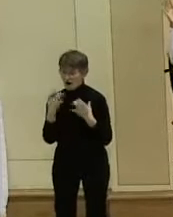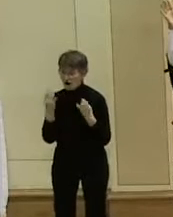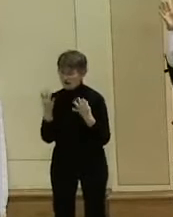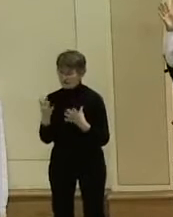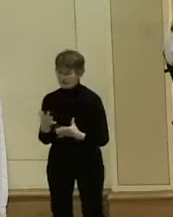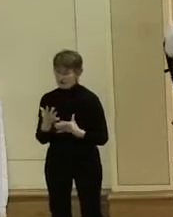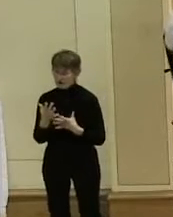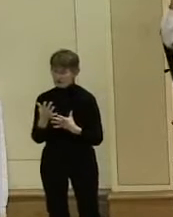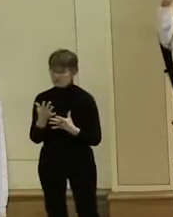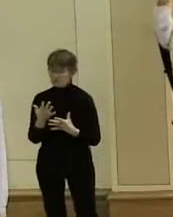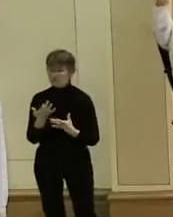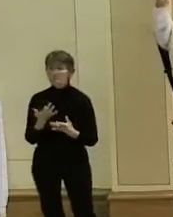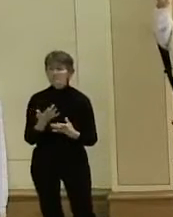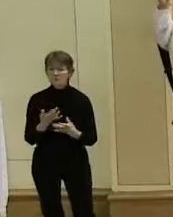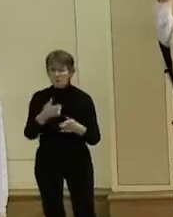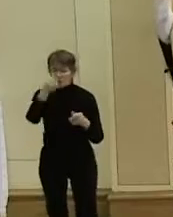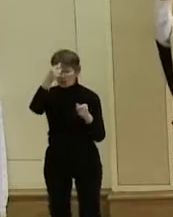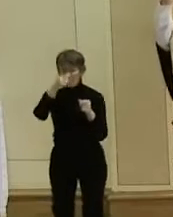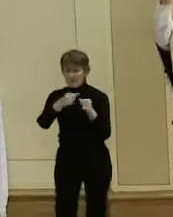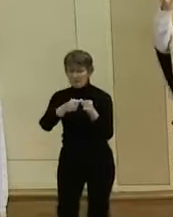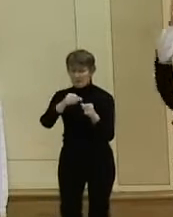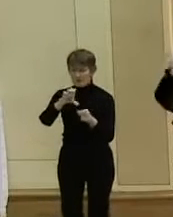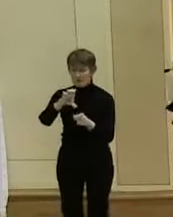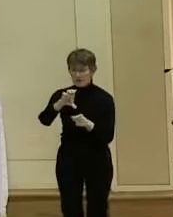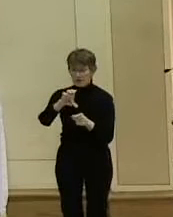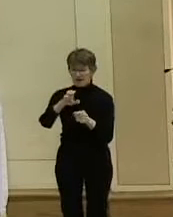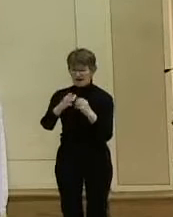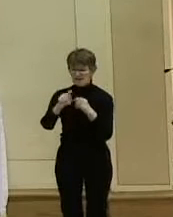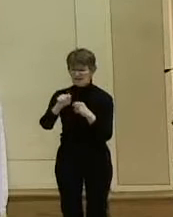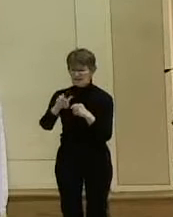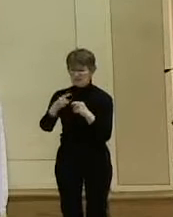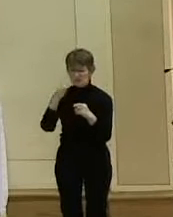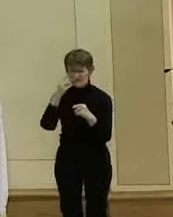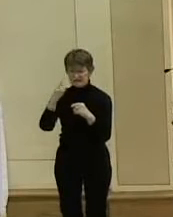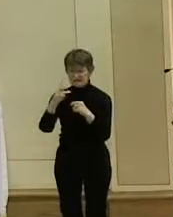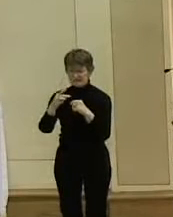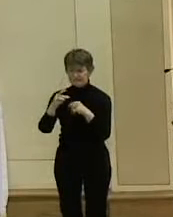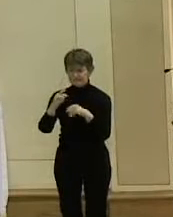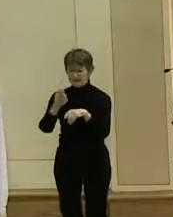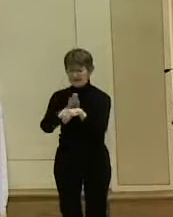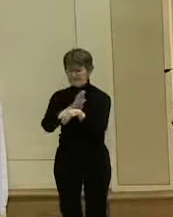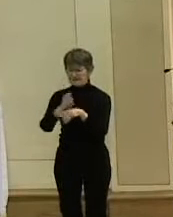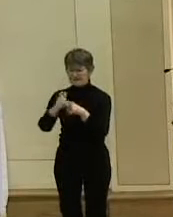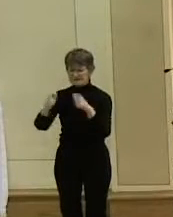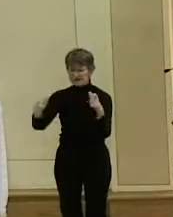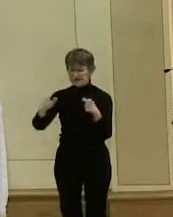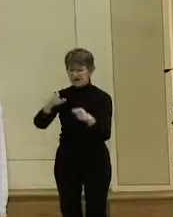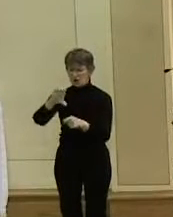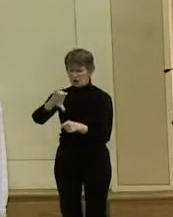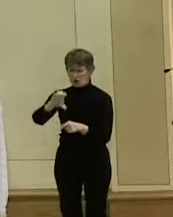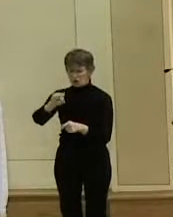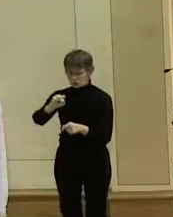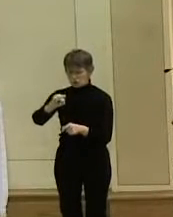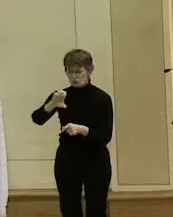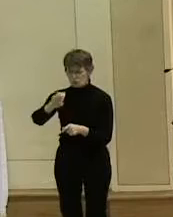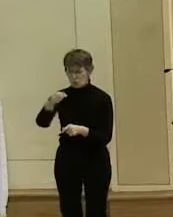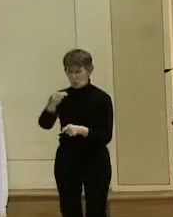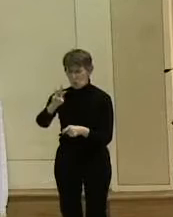but Charles Schwab, who started that big banking investment industry, when he started it